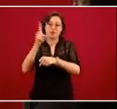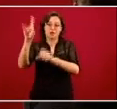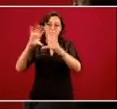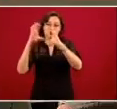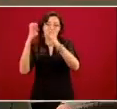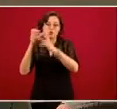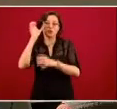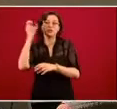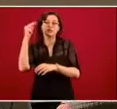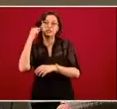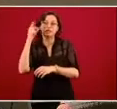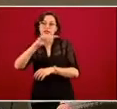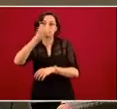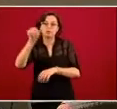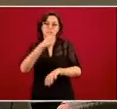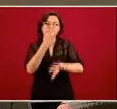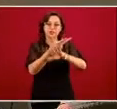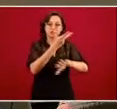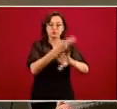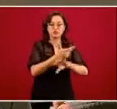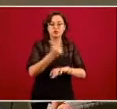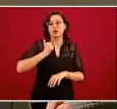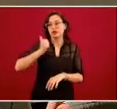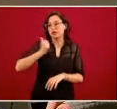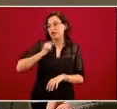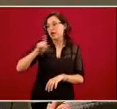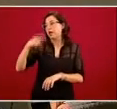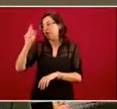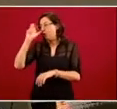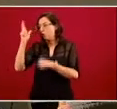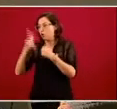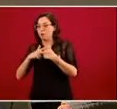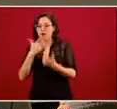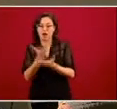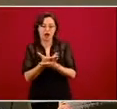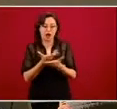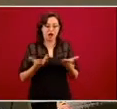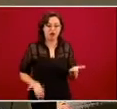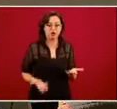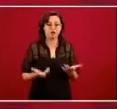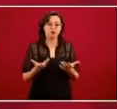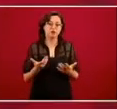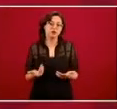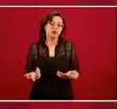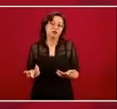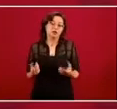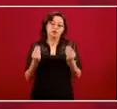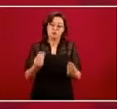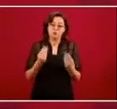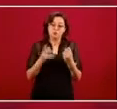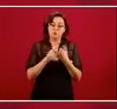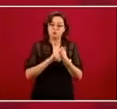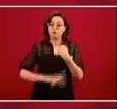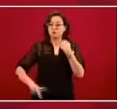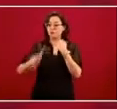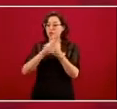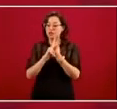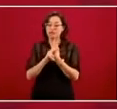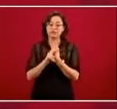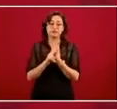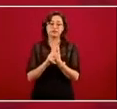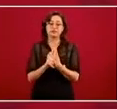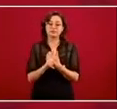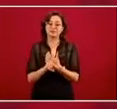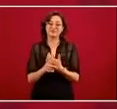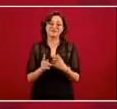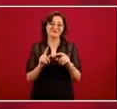The epidemic was traveling, so to speak, before we have in China, then extended to Europe and to the US, and now